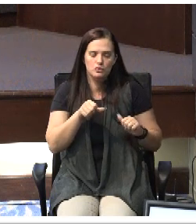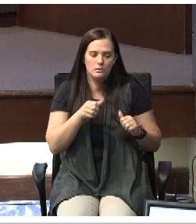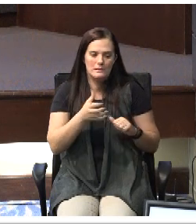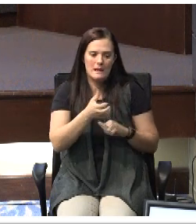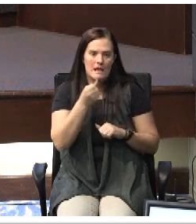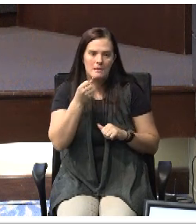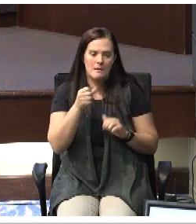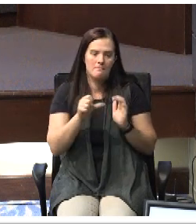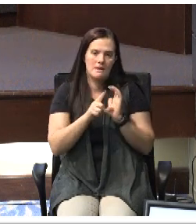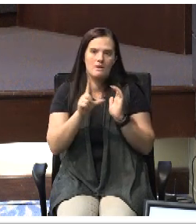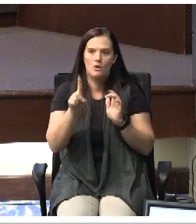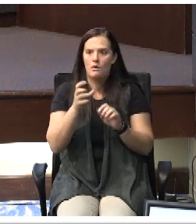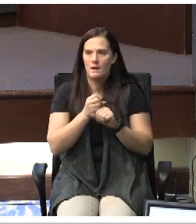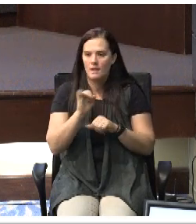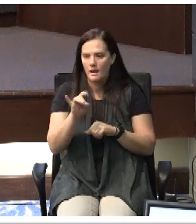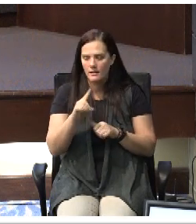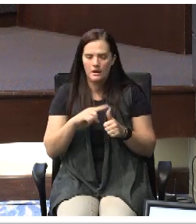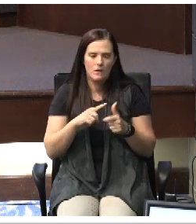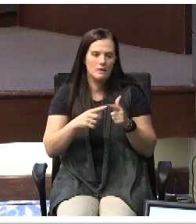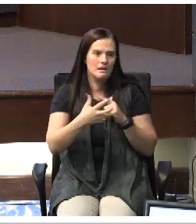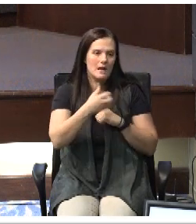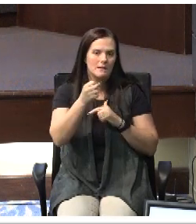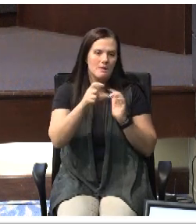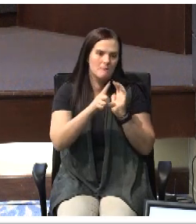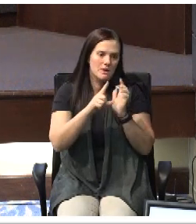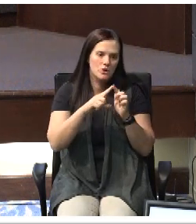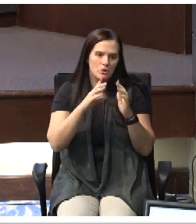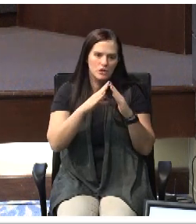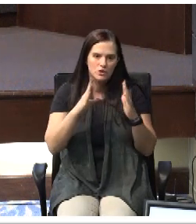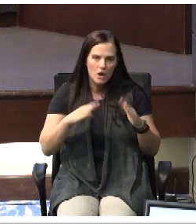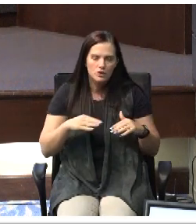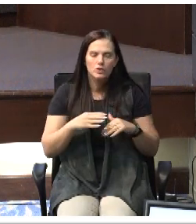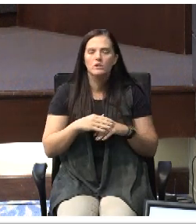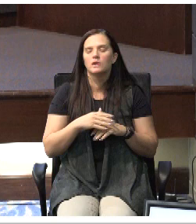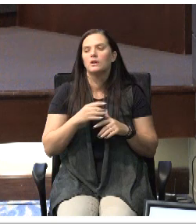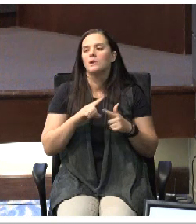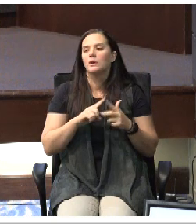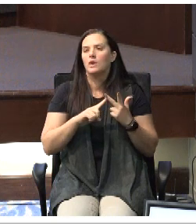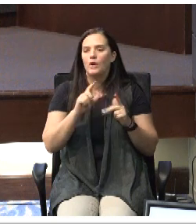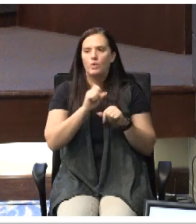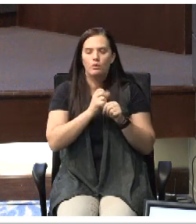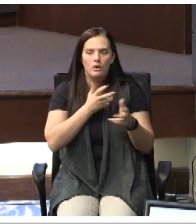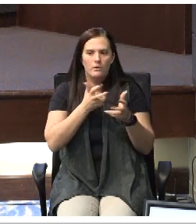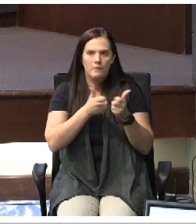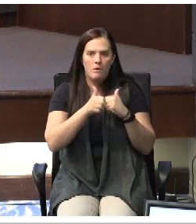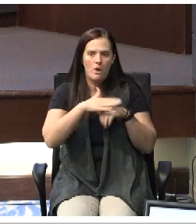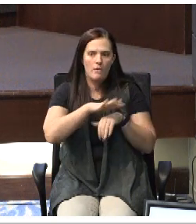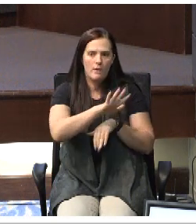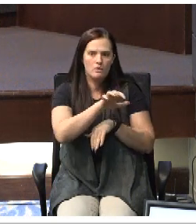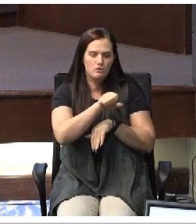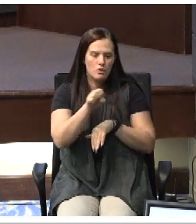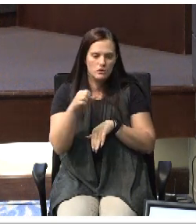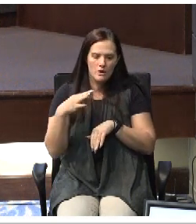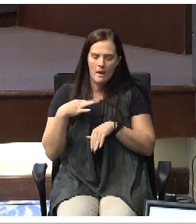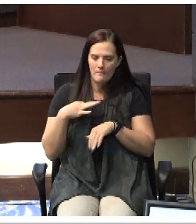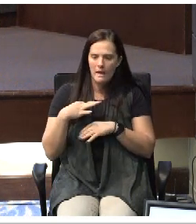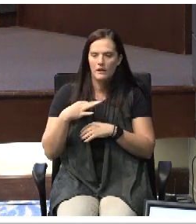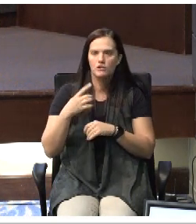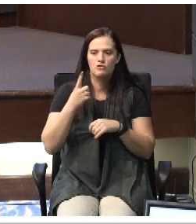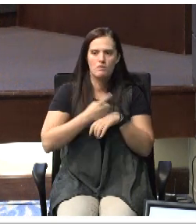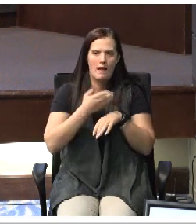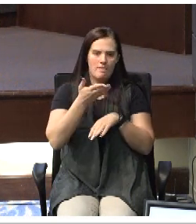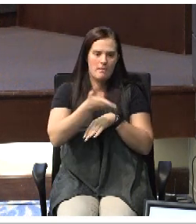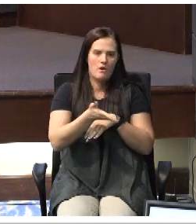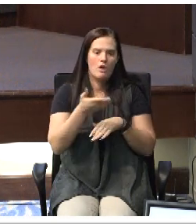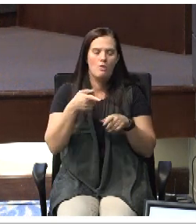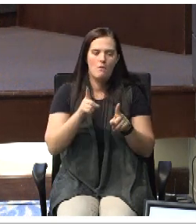immediately to go get their ID, take them immediately to a shelter, work with them on their Social Security application right then and there